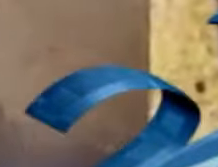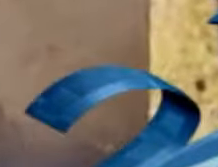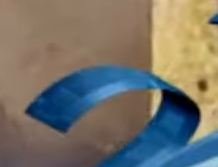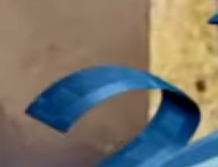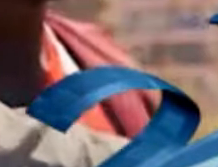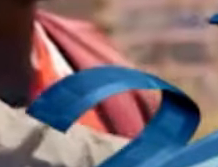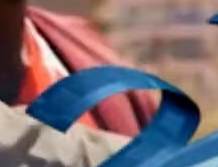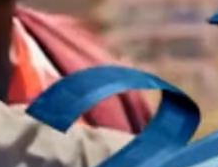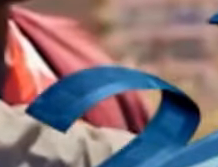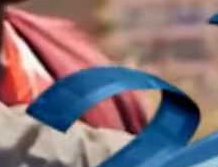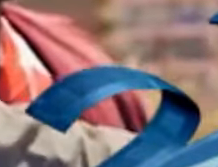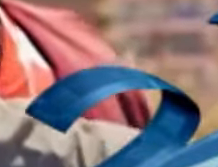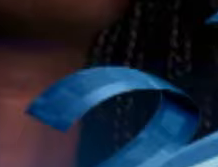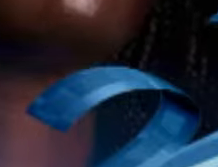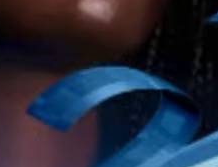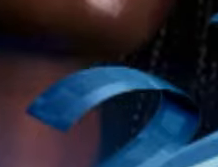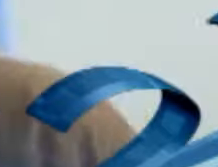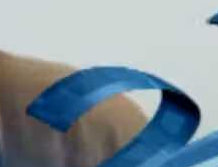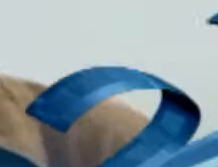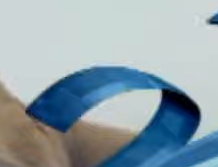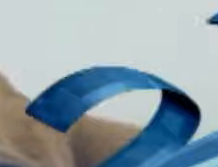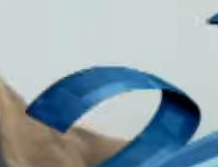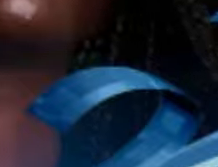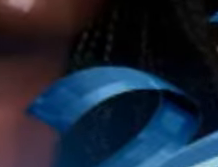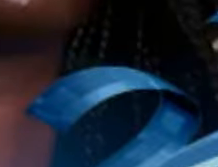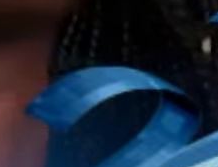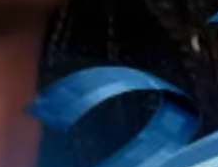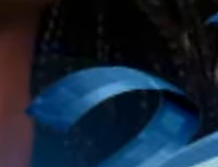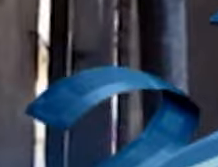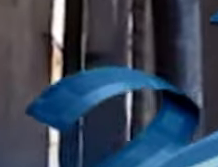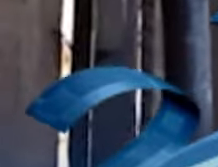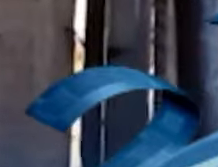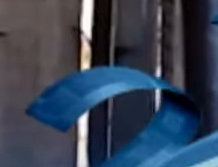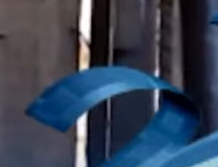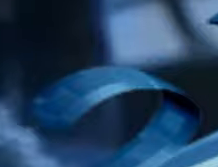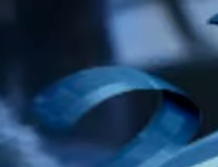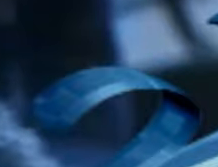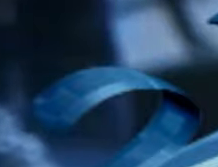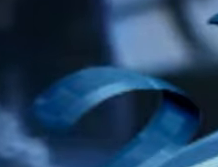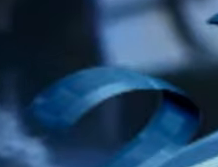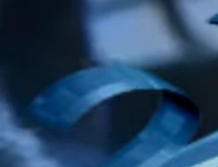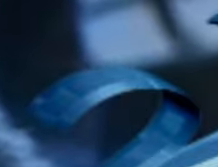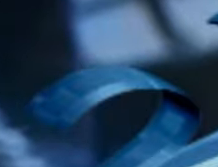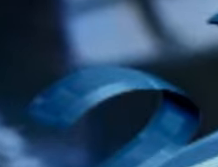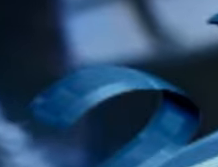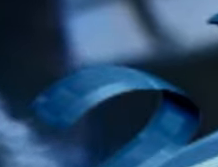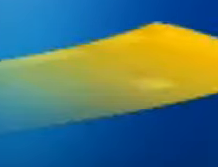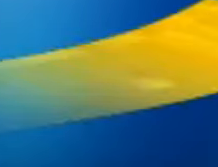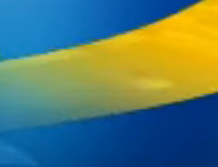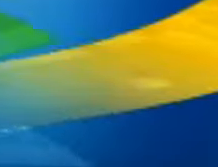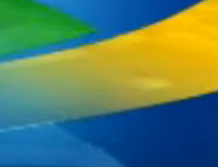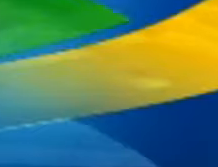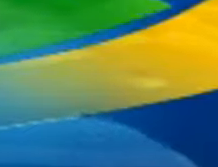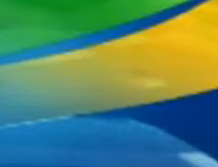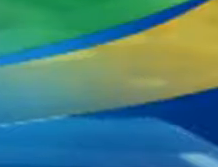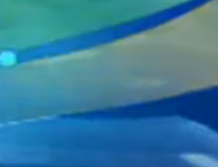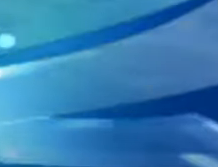wacha kukimbia. Niko hapa juu yako. Moss. Alikuwa na karao. Ungekula kopa manze.